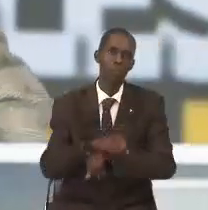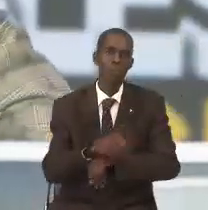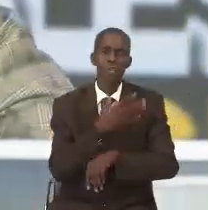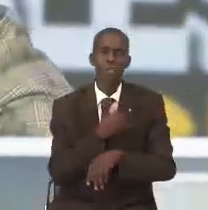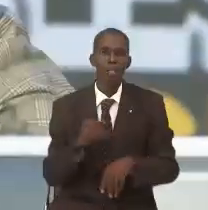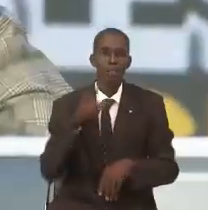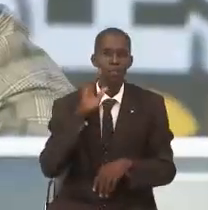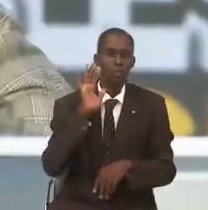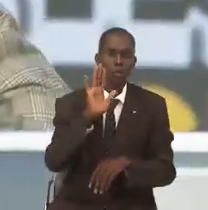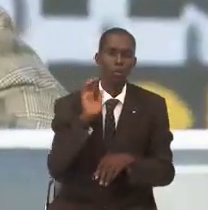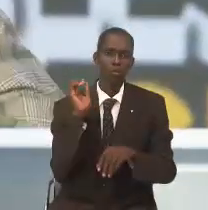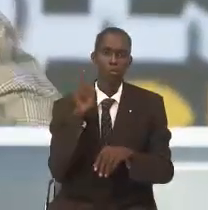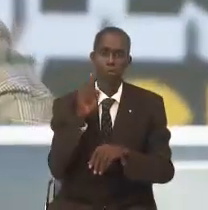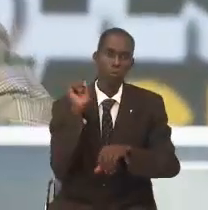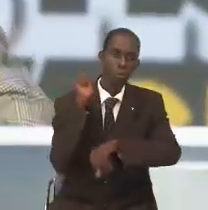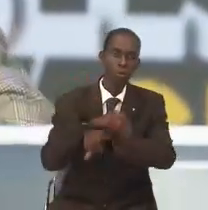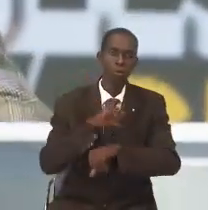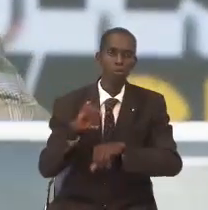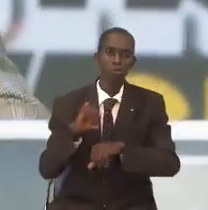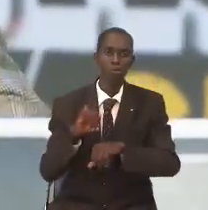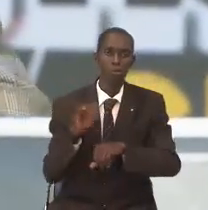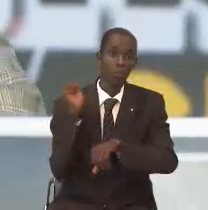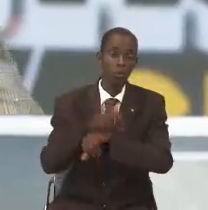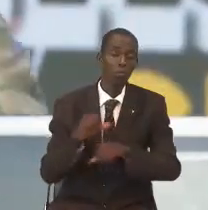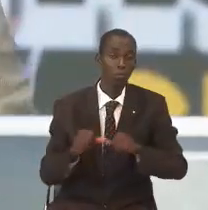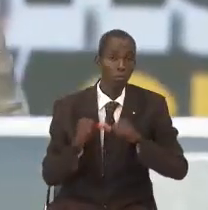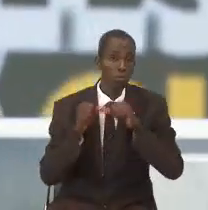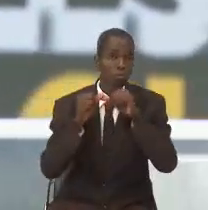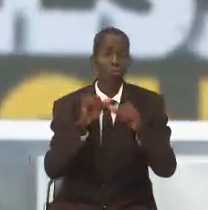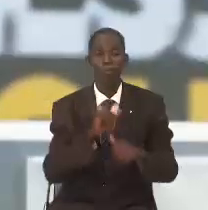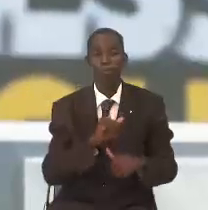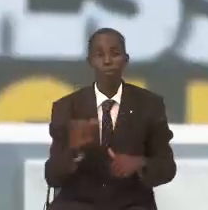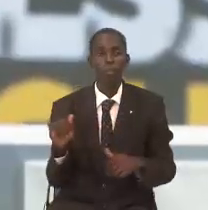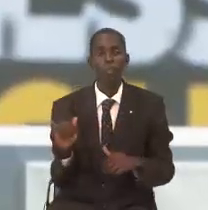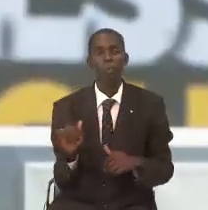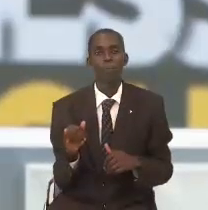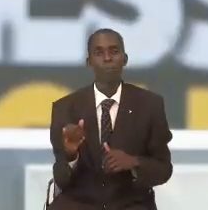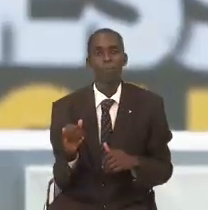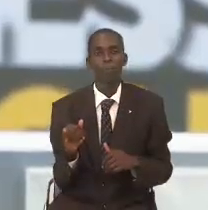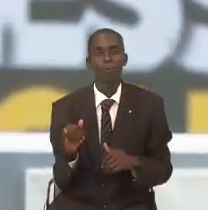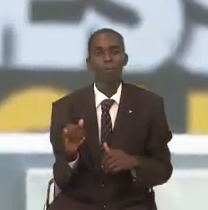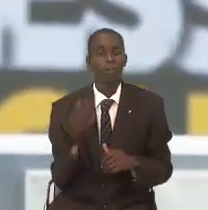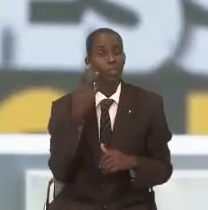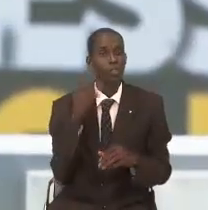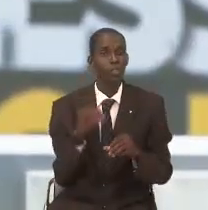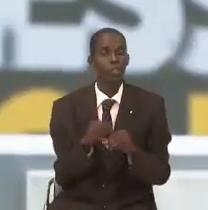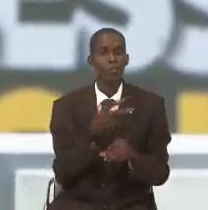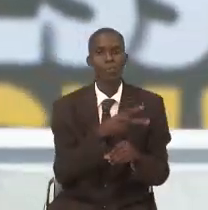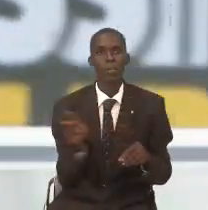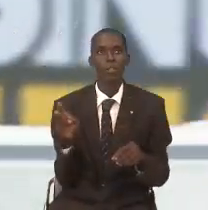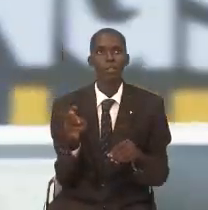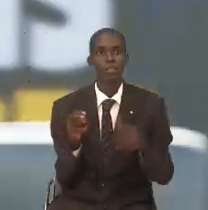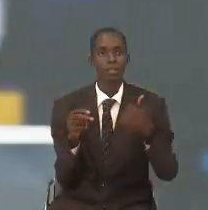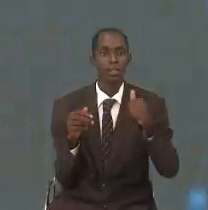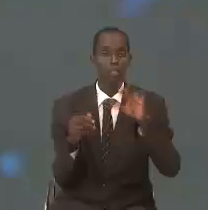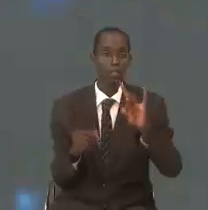overcoming continually, overcoming every time. And look at verse 18 there. In verse 18, it